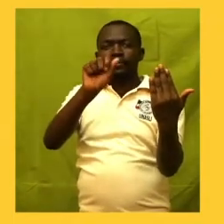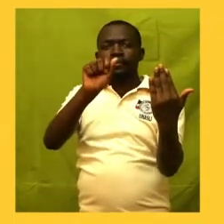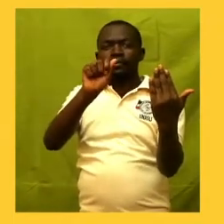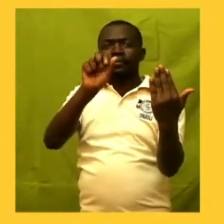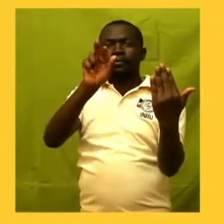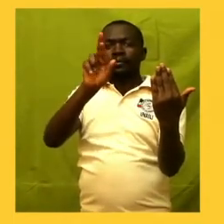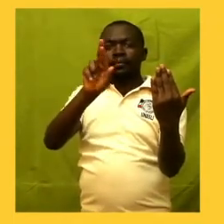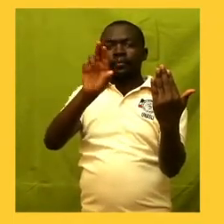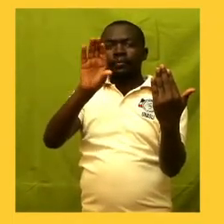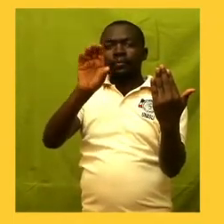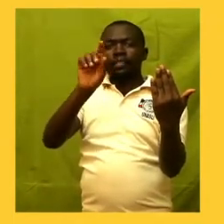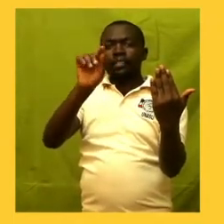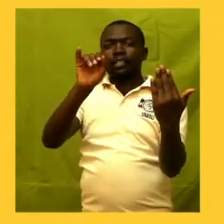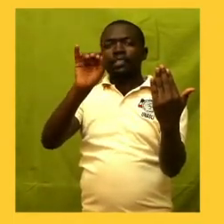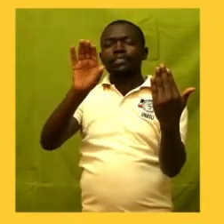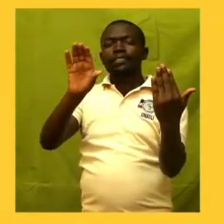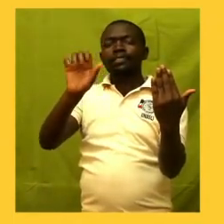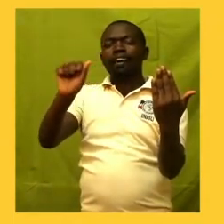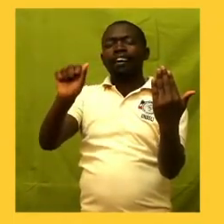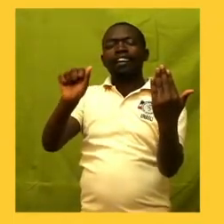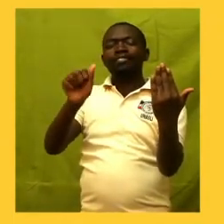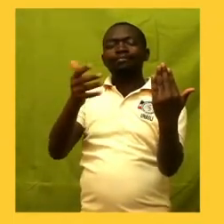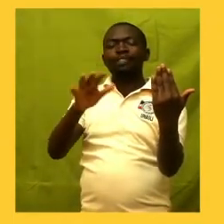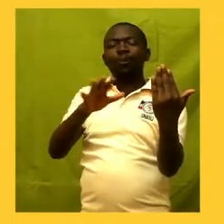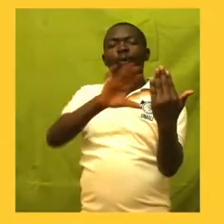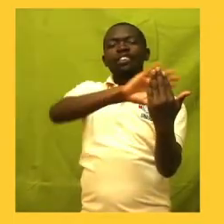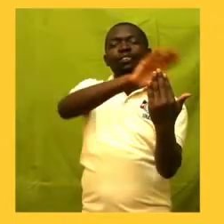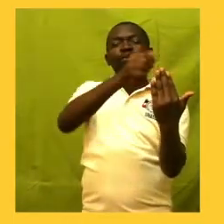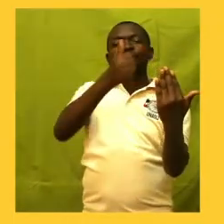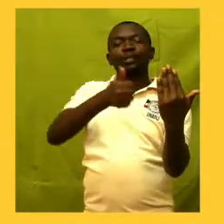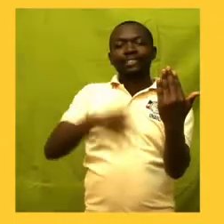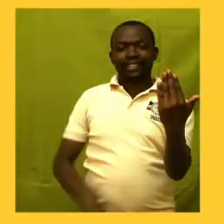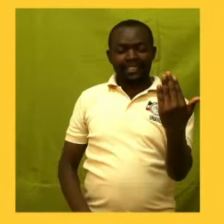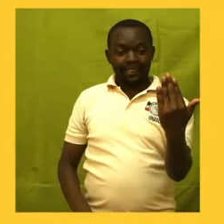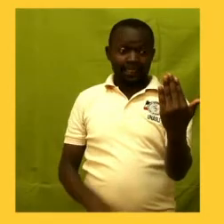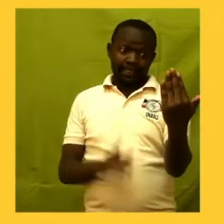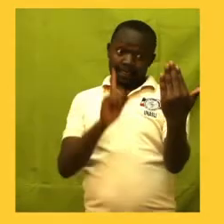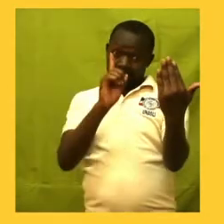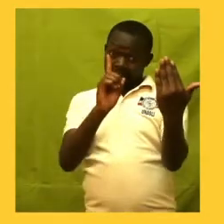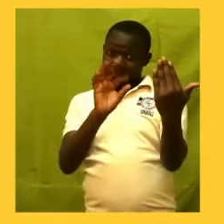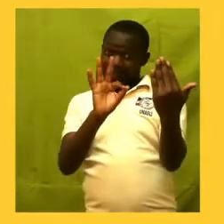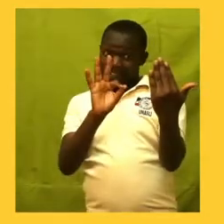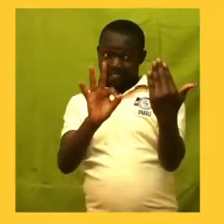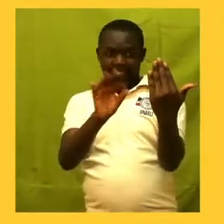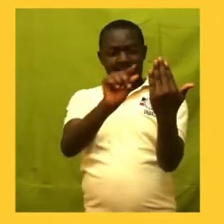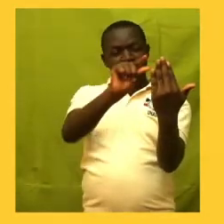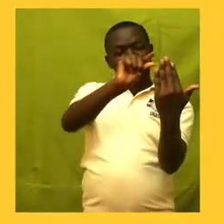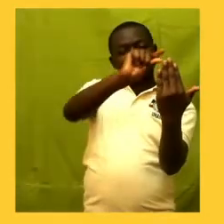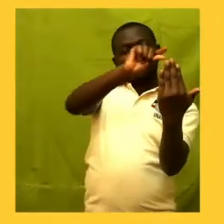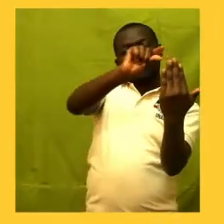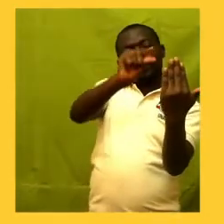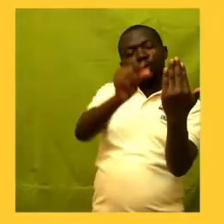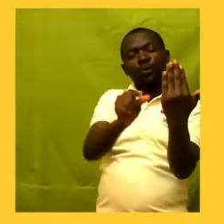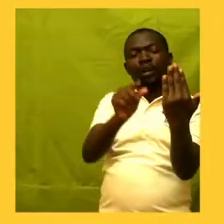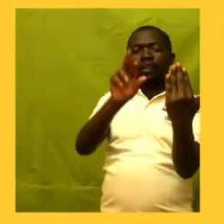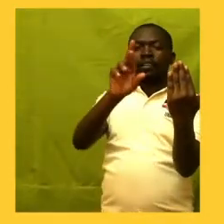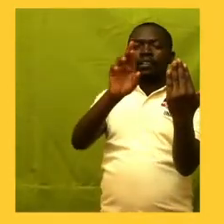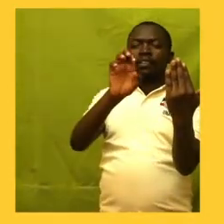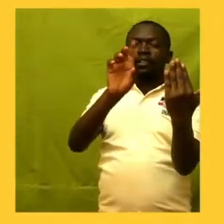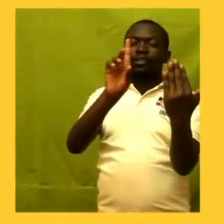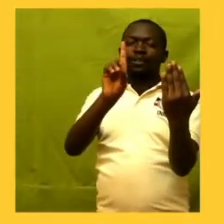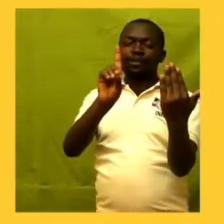Number 3. Why is the Red Sea important in the Christian faith?